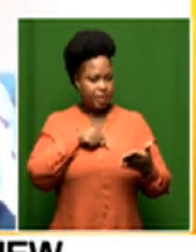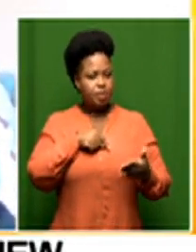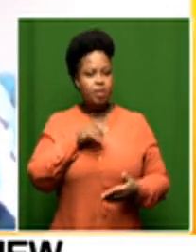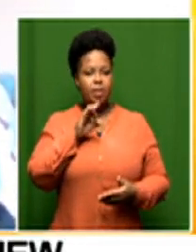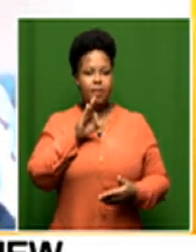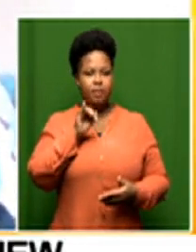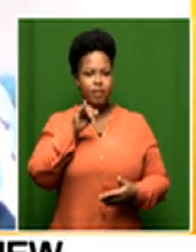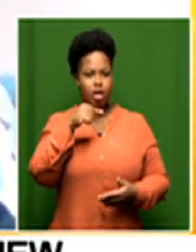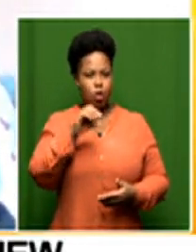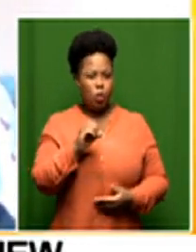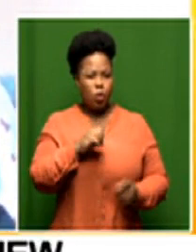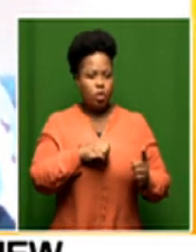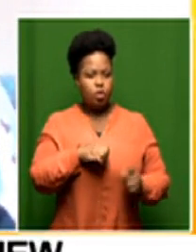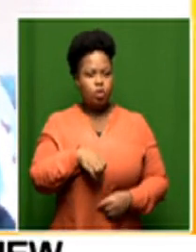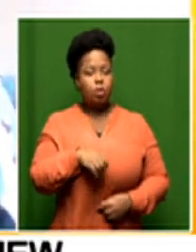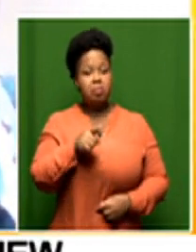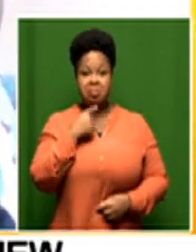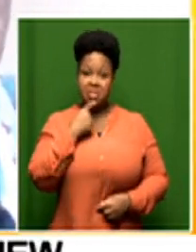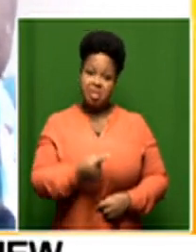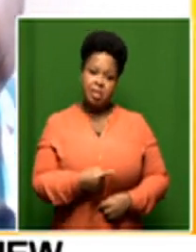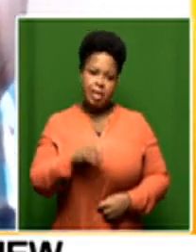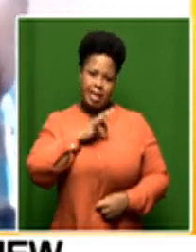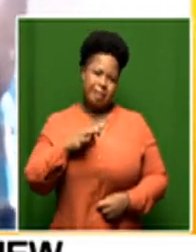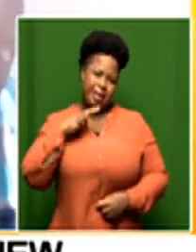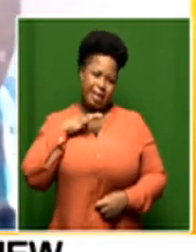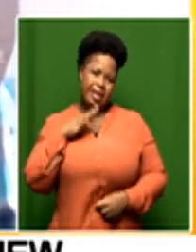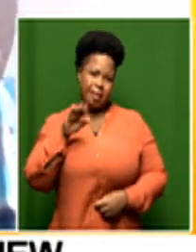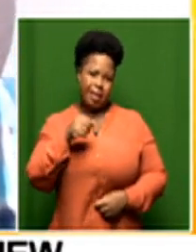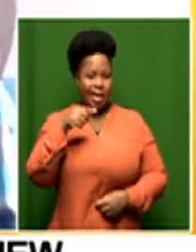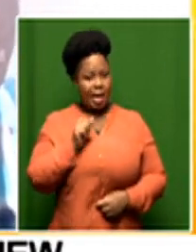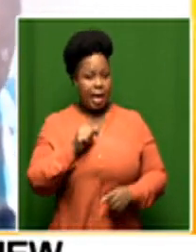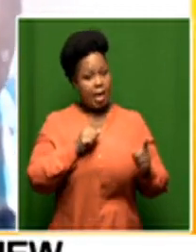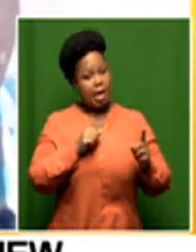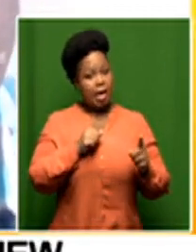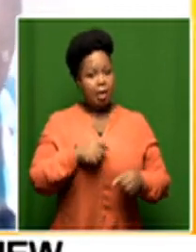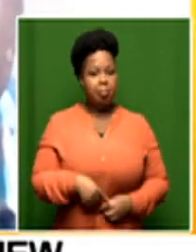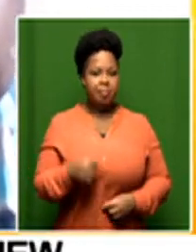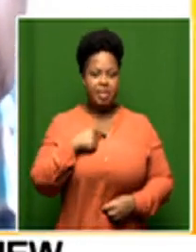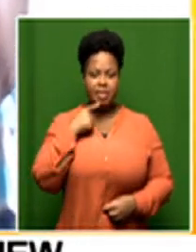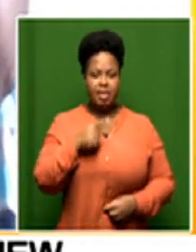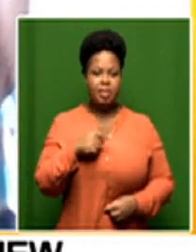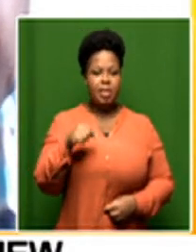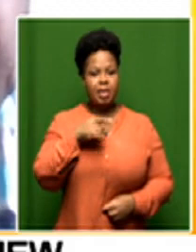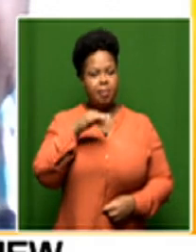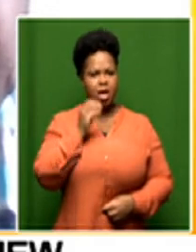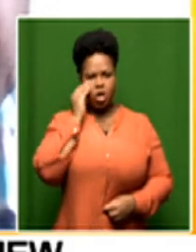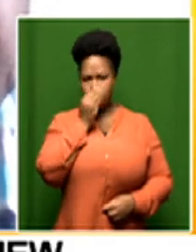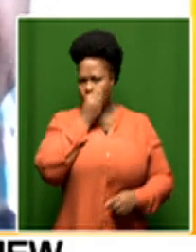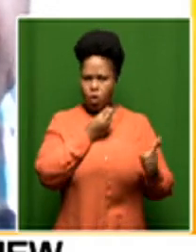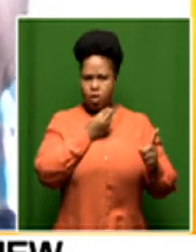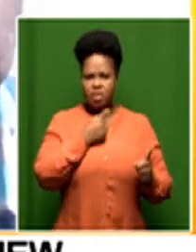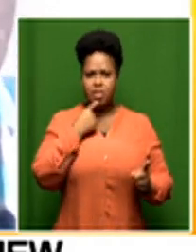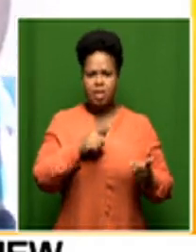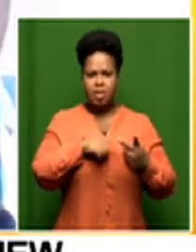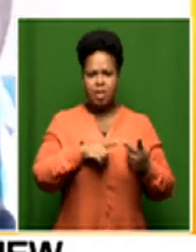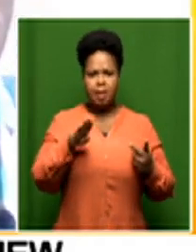Figo into this conversation, at Figo Bones, saying, Meya Nqaba Bhanga says Gqeberha is Khoi, says his